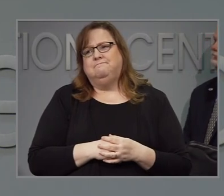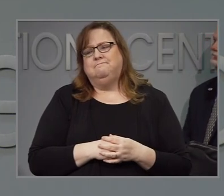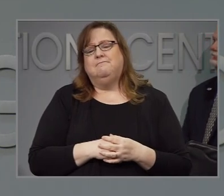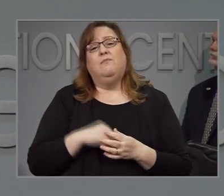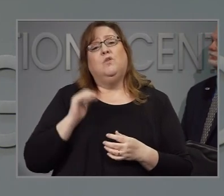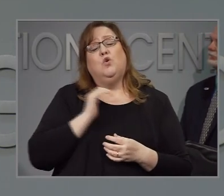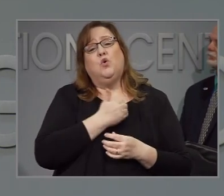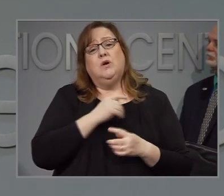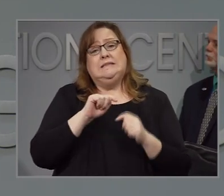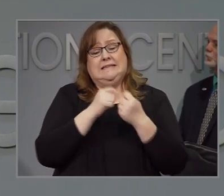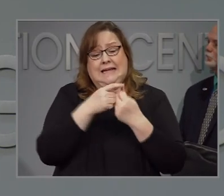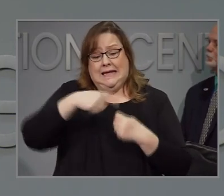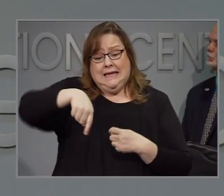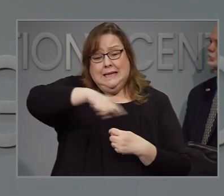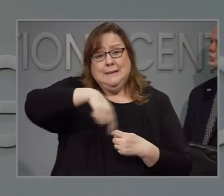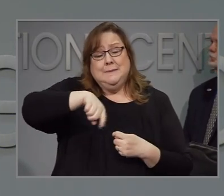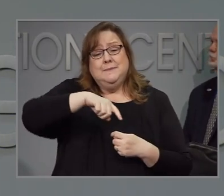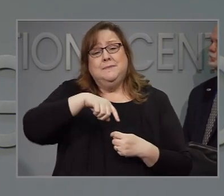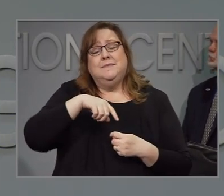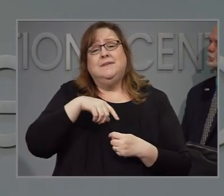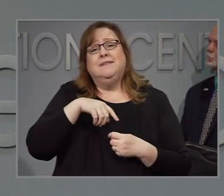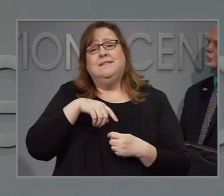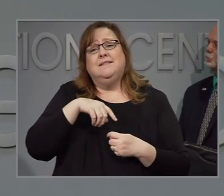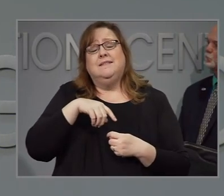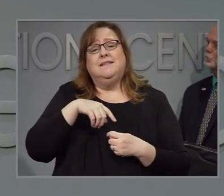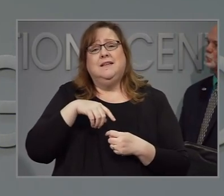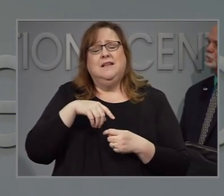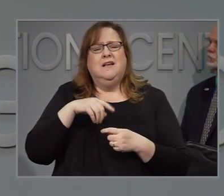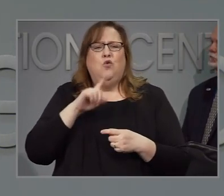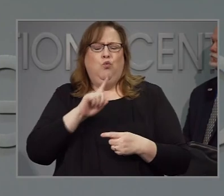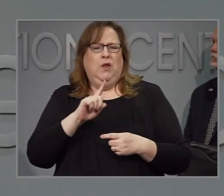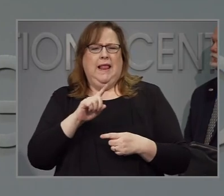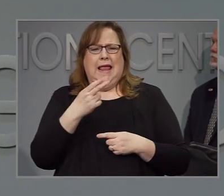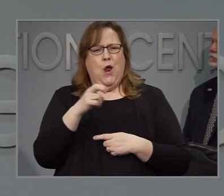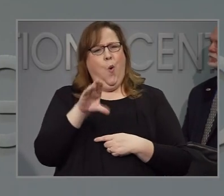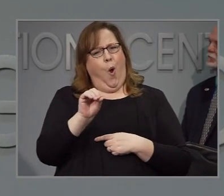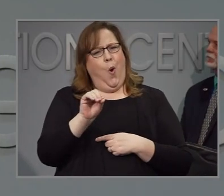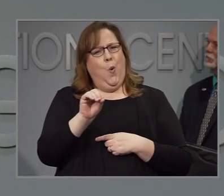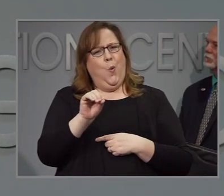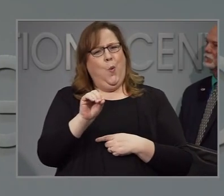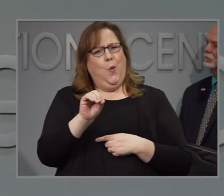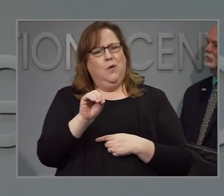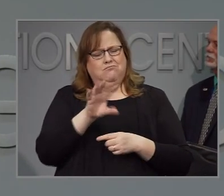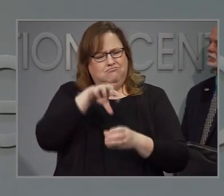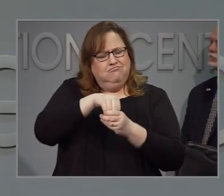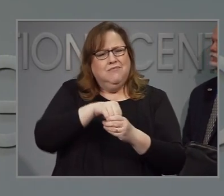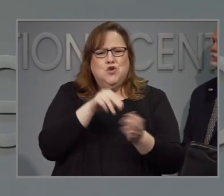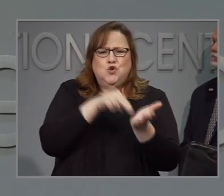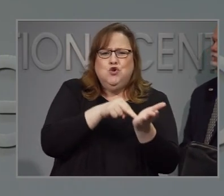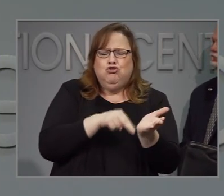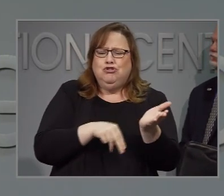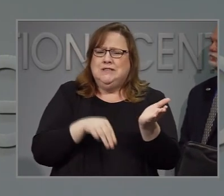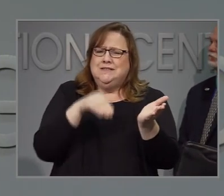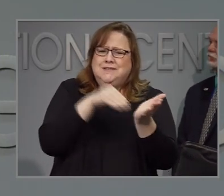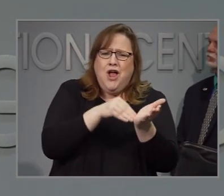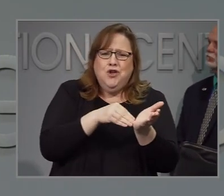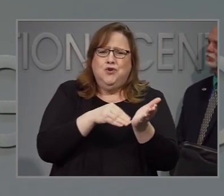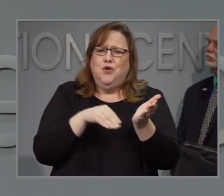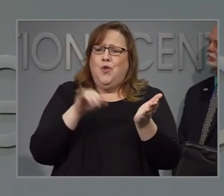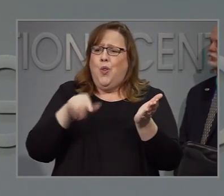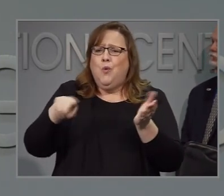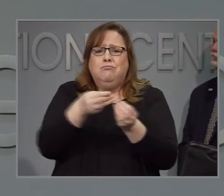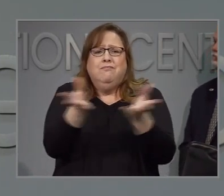a team of professionals that are part of the army of heroes in our state that are battling this